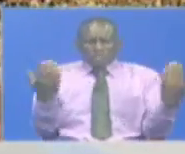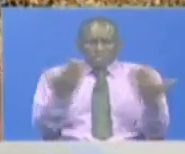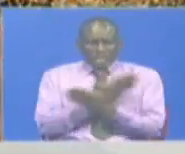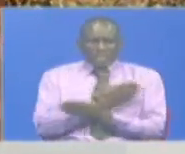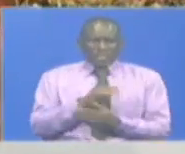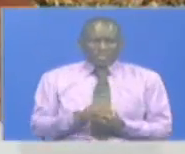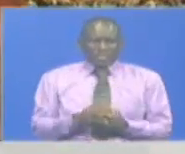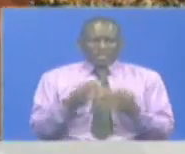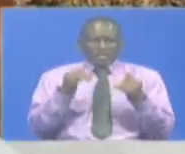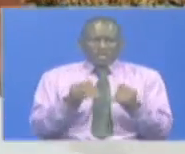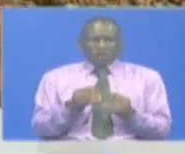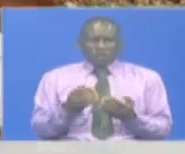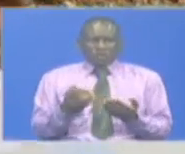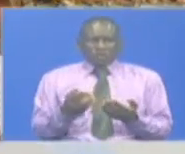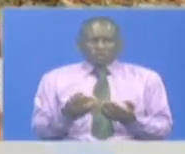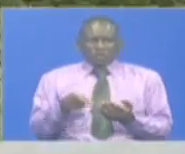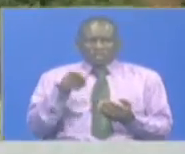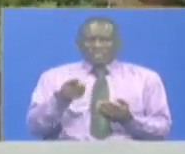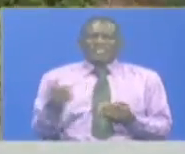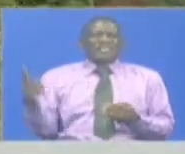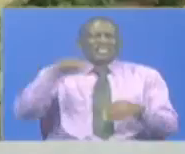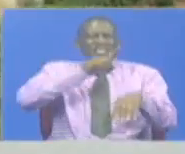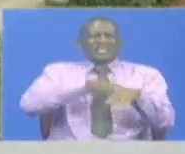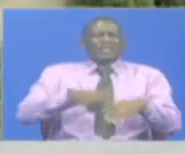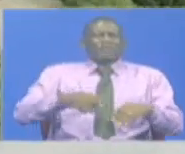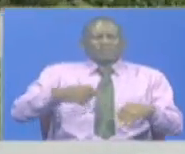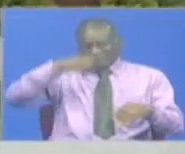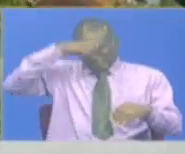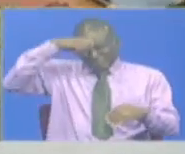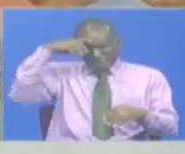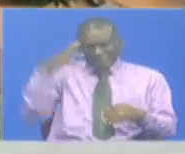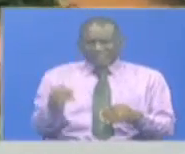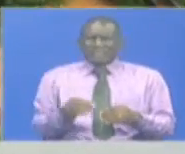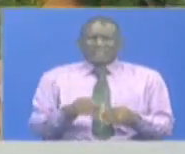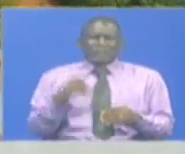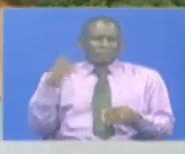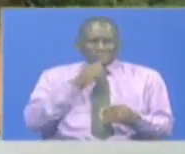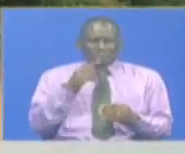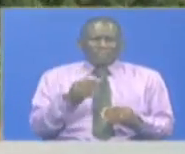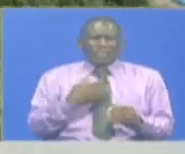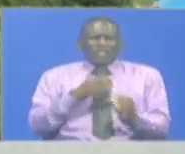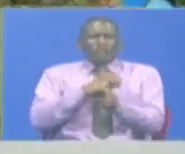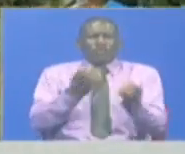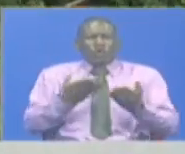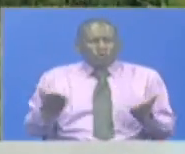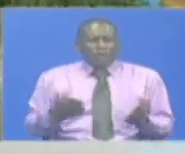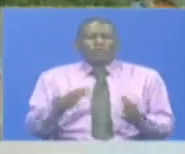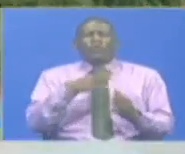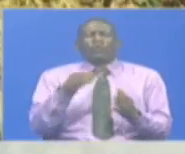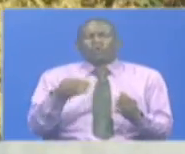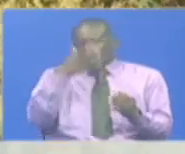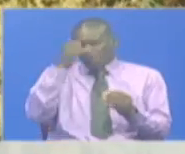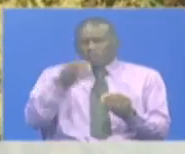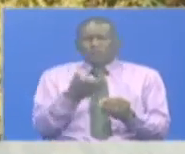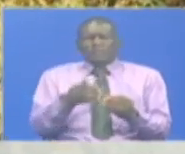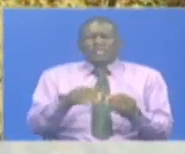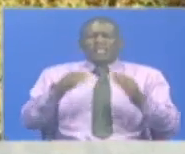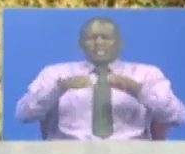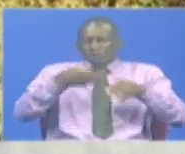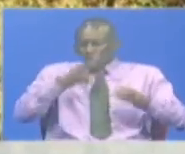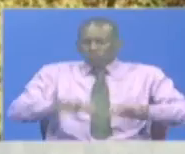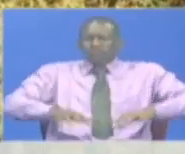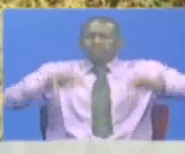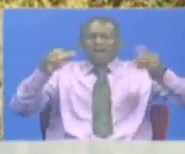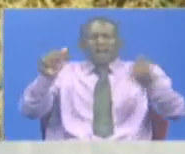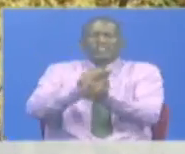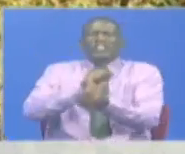The daytime heat is unbearable. They have nowhere to go as the floods destroyed all they had. Wanatuambia tuhamie mahali